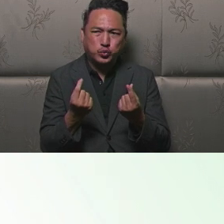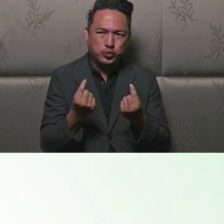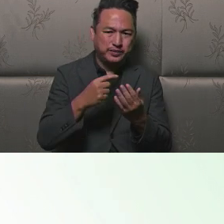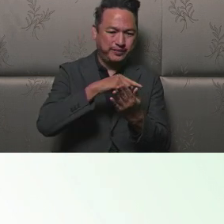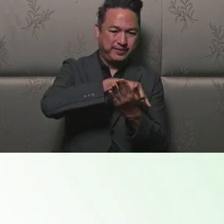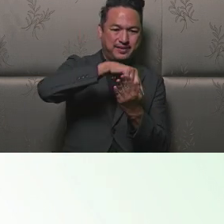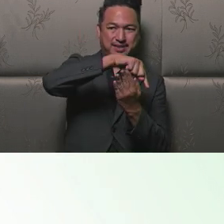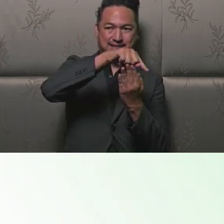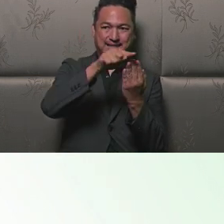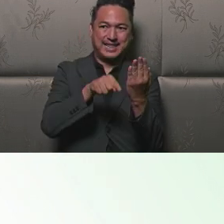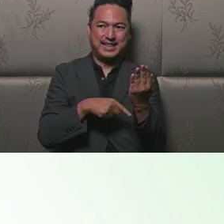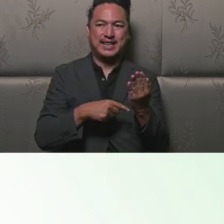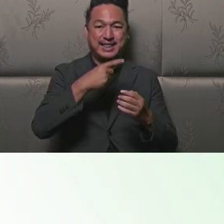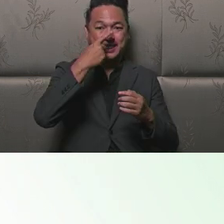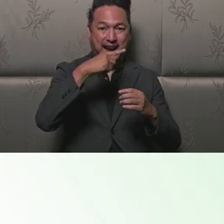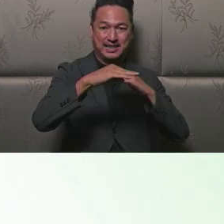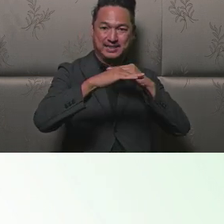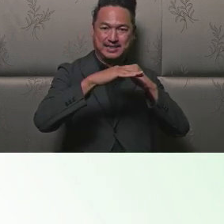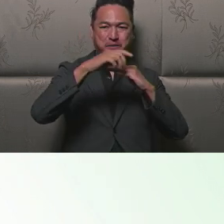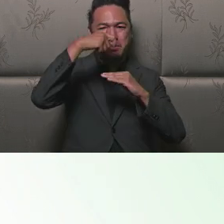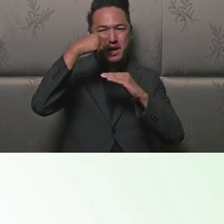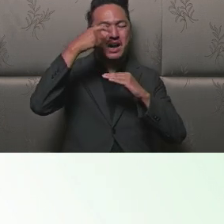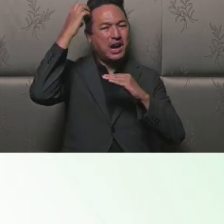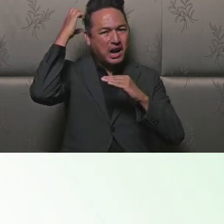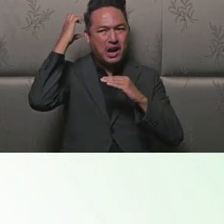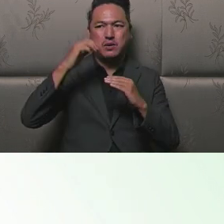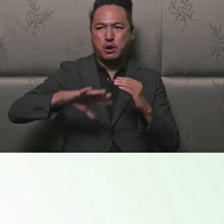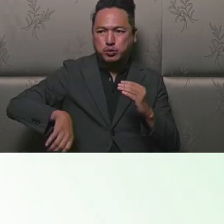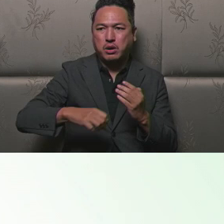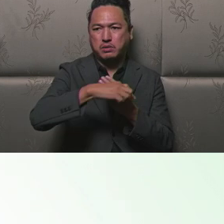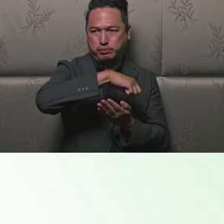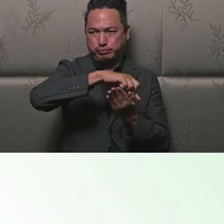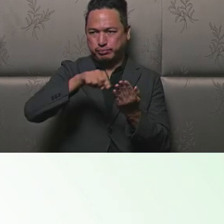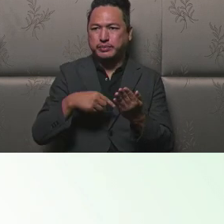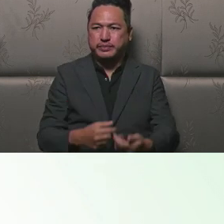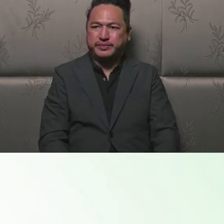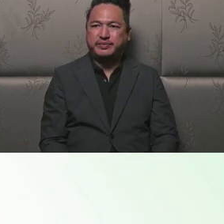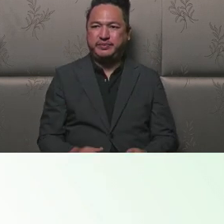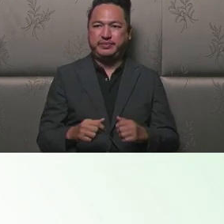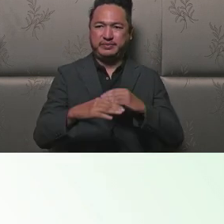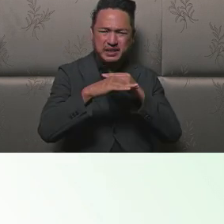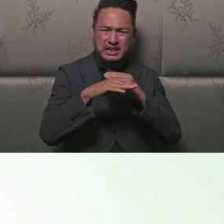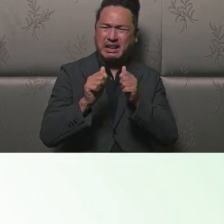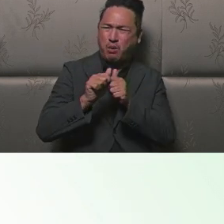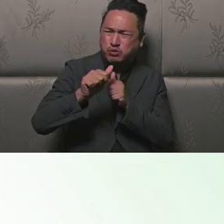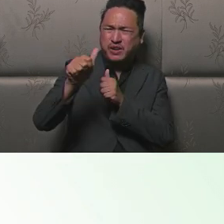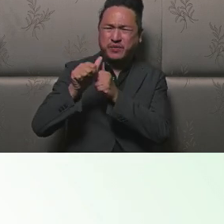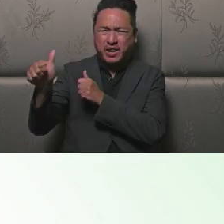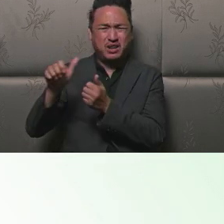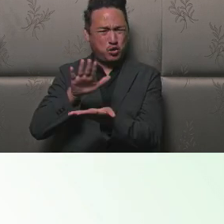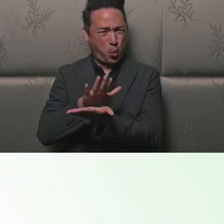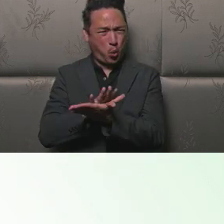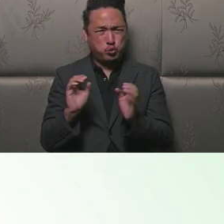nearby. A lot of times UNHCR supports schools, and actually some of the locals from the host community will actually attend